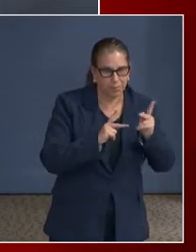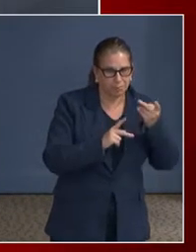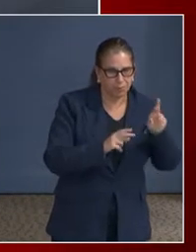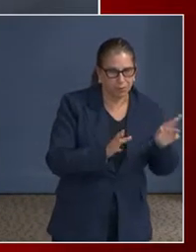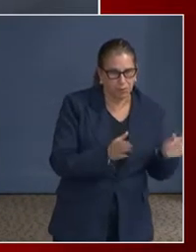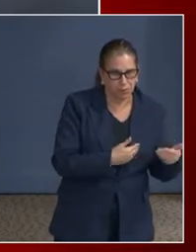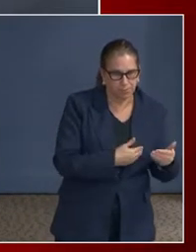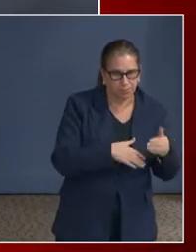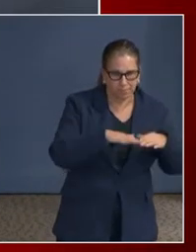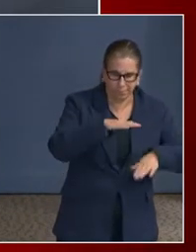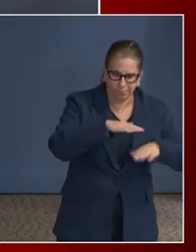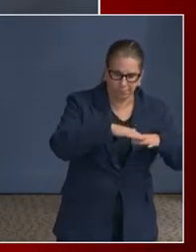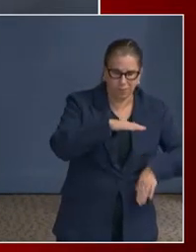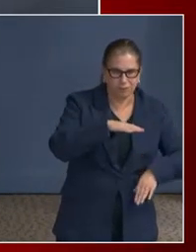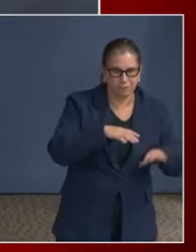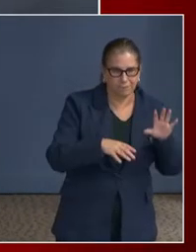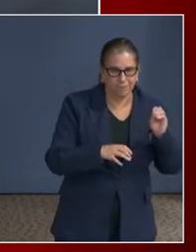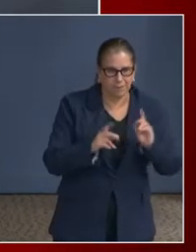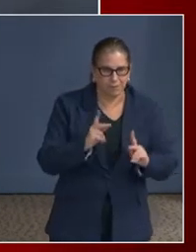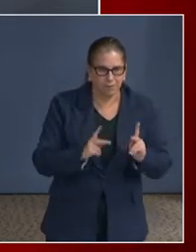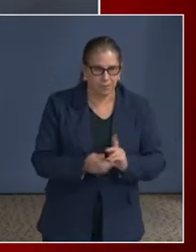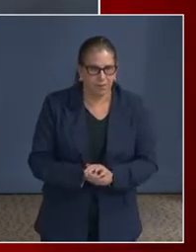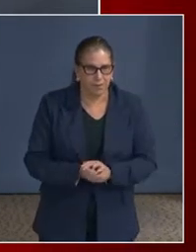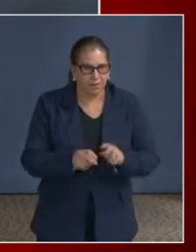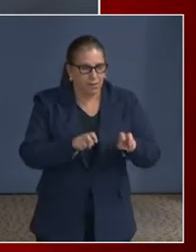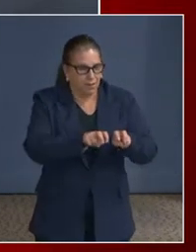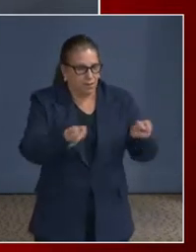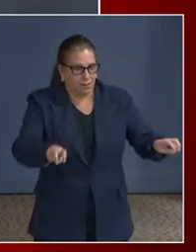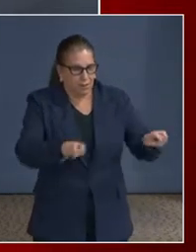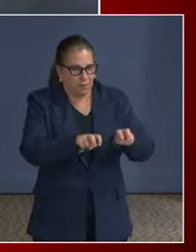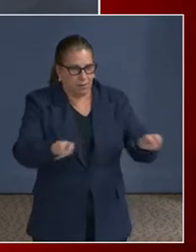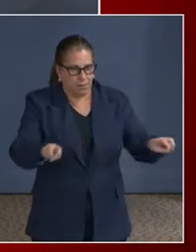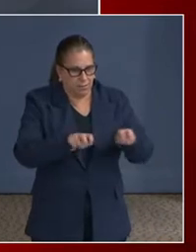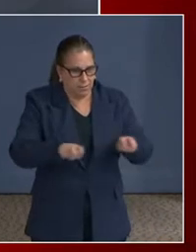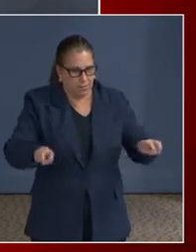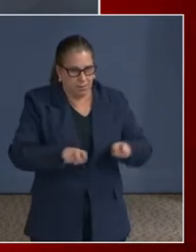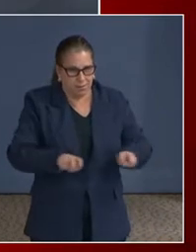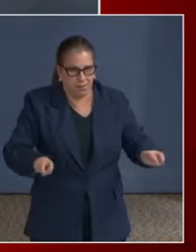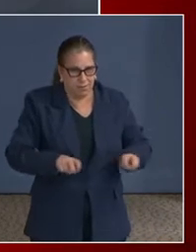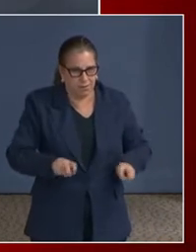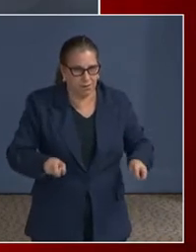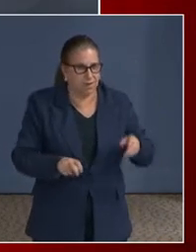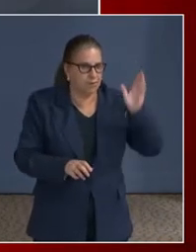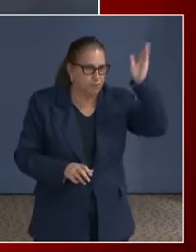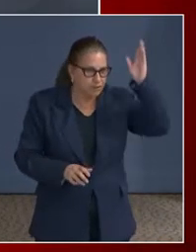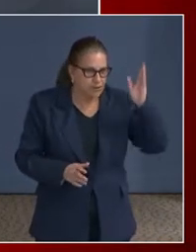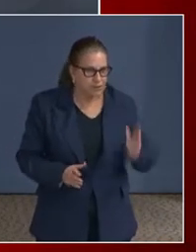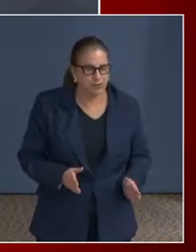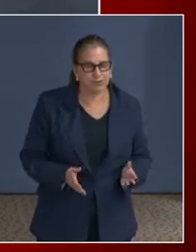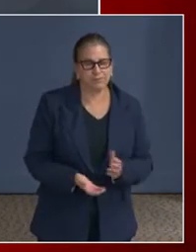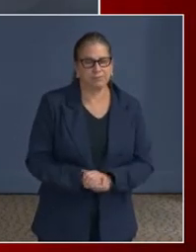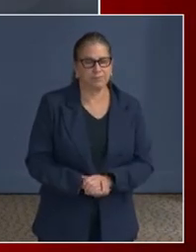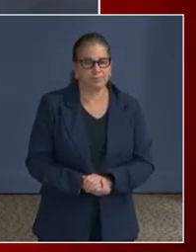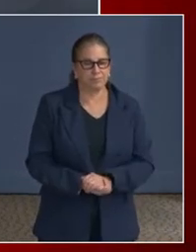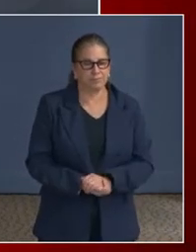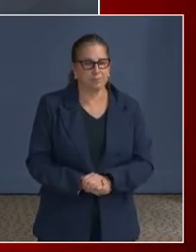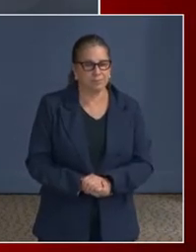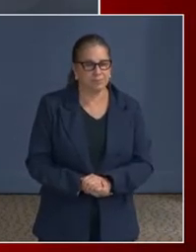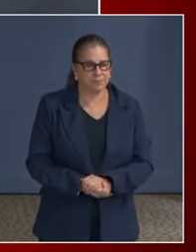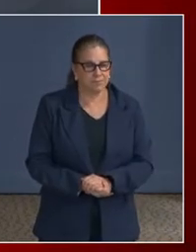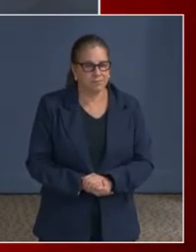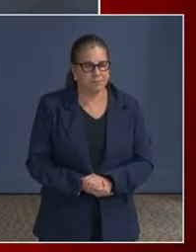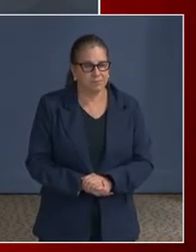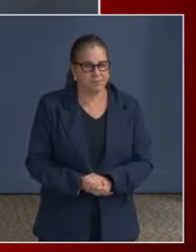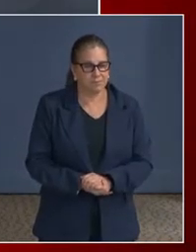have a few more presenters and things. What they'll do is, in order to stay below that limit, also do for the Rammies, they'll do